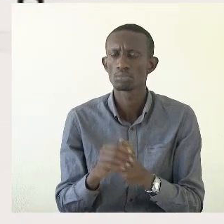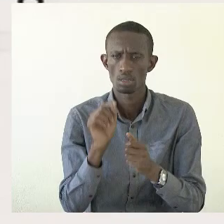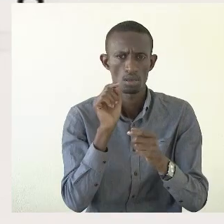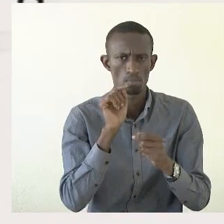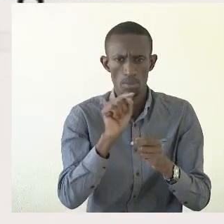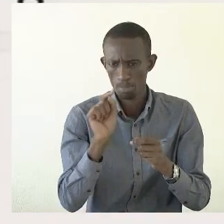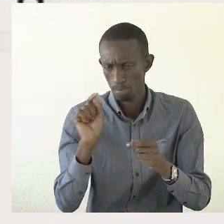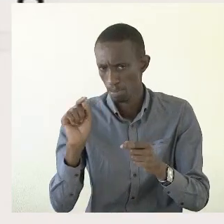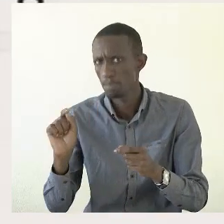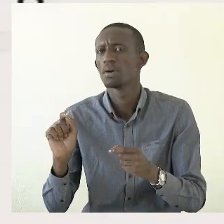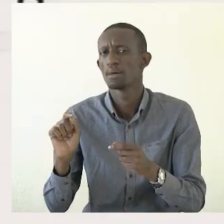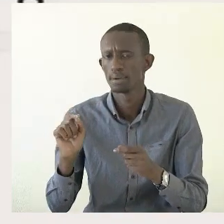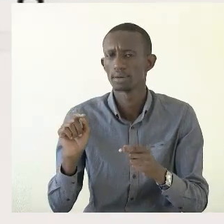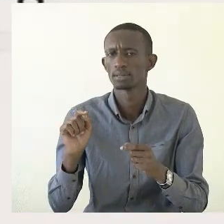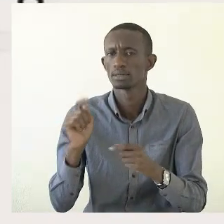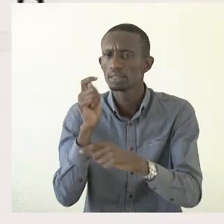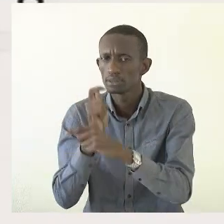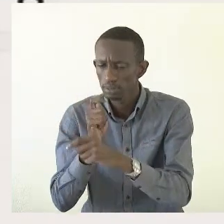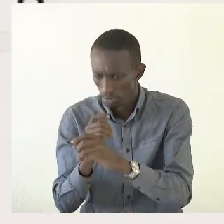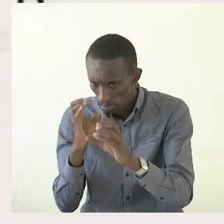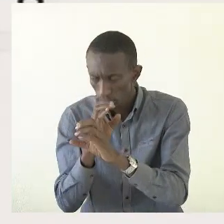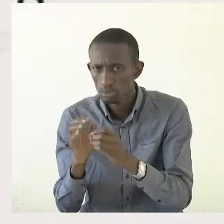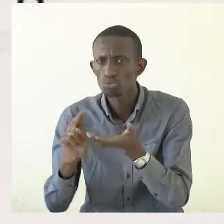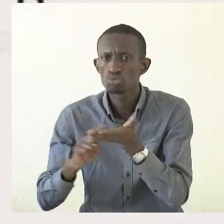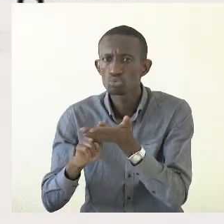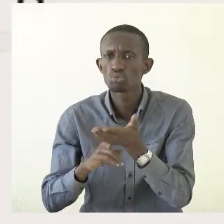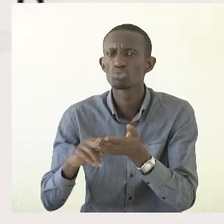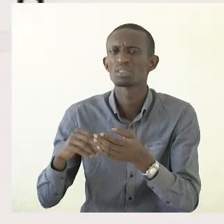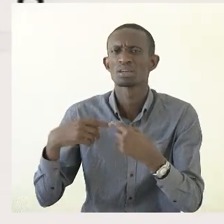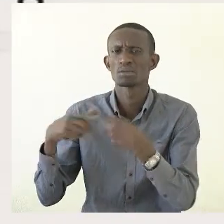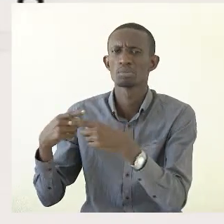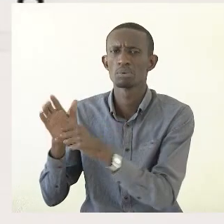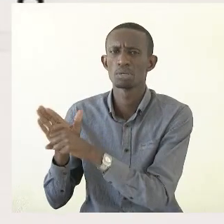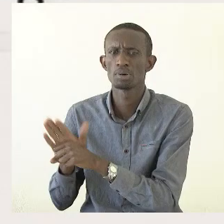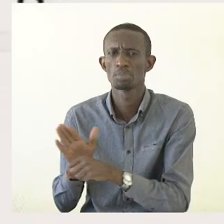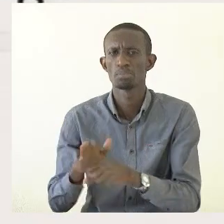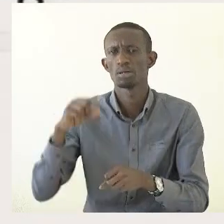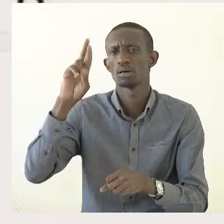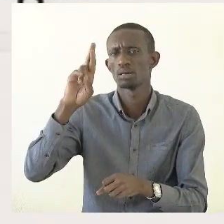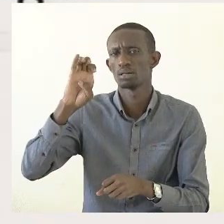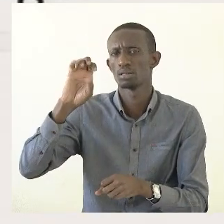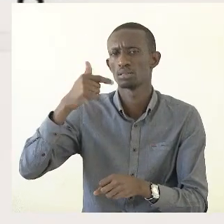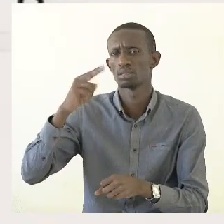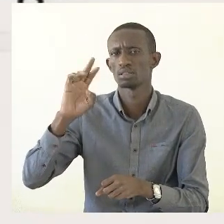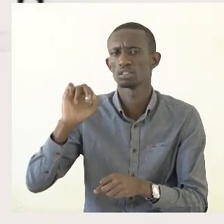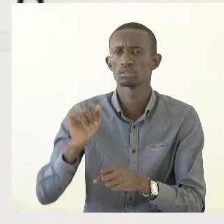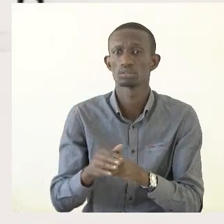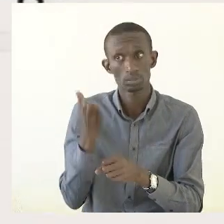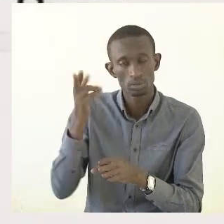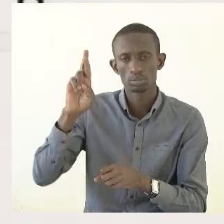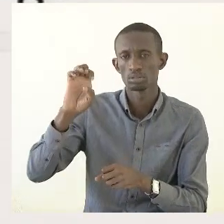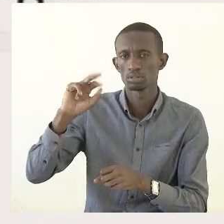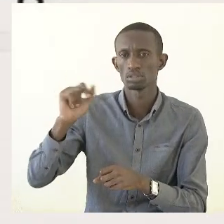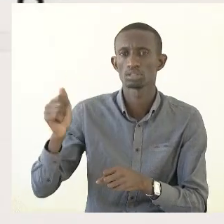tests uses several reagents. The reagents are mixed in equal proportion, DASH,